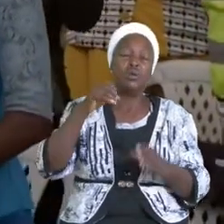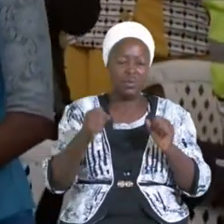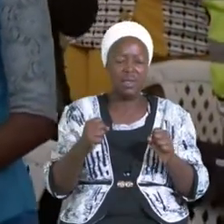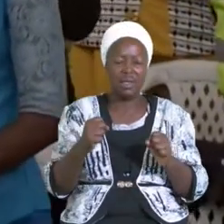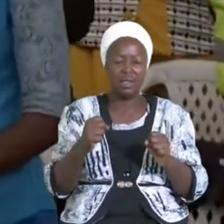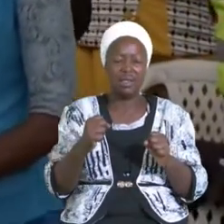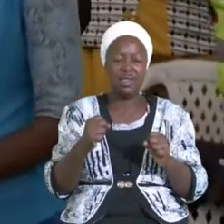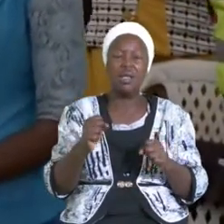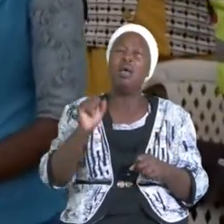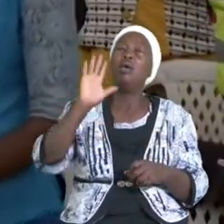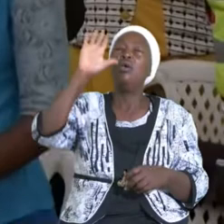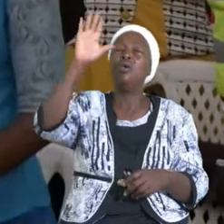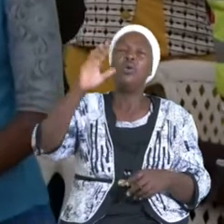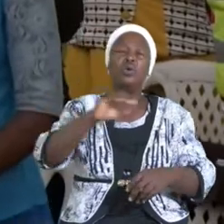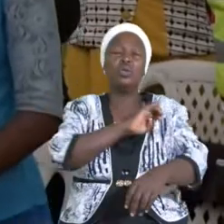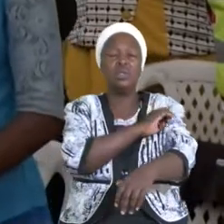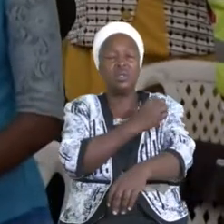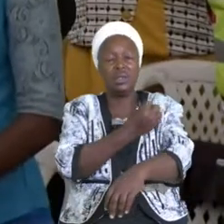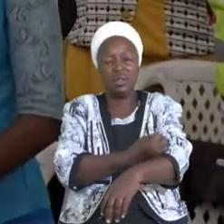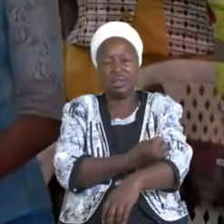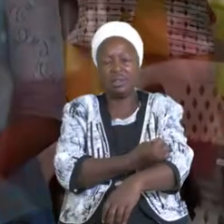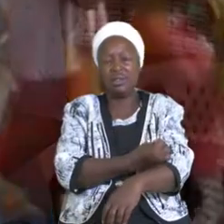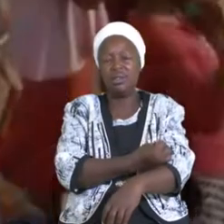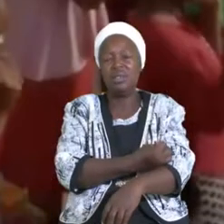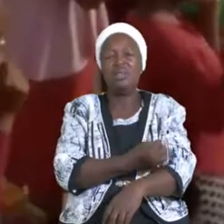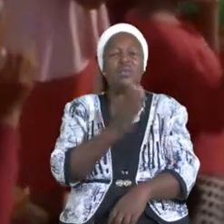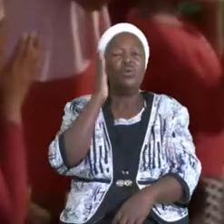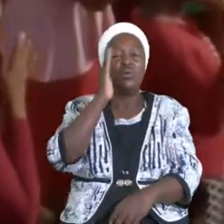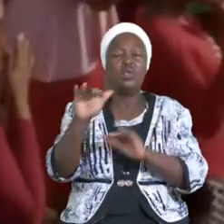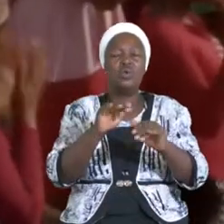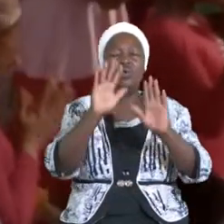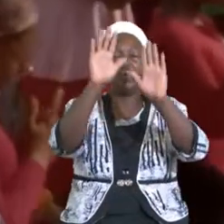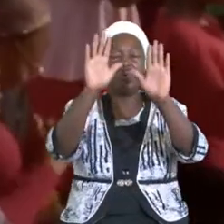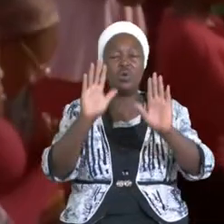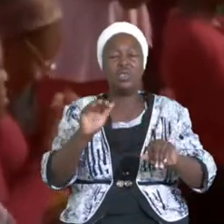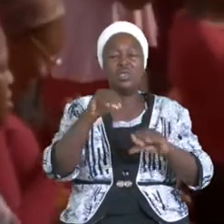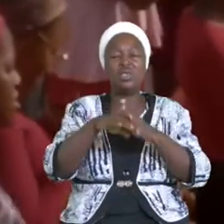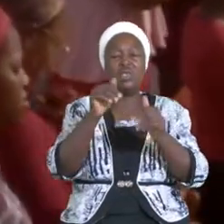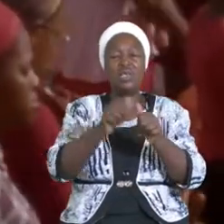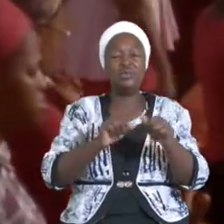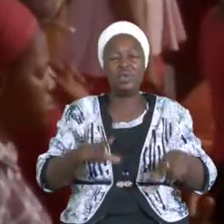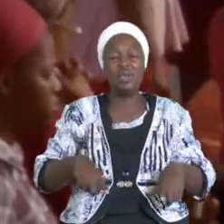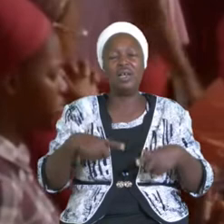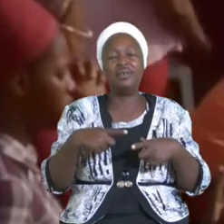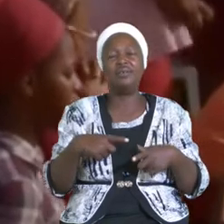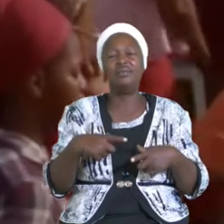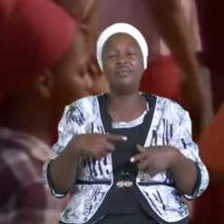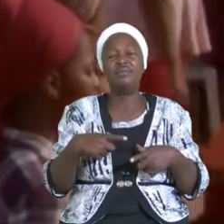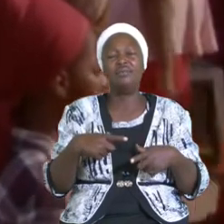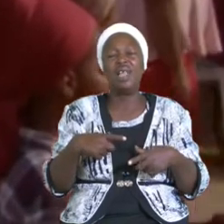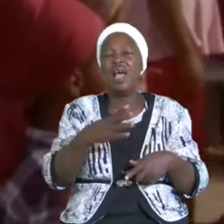your enablement will do wonders in every life. And we